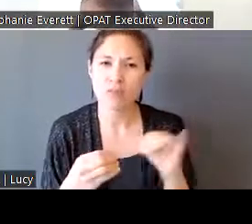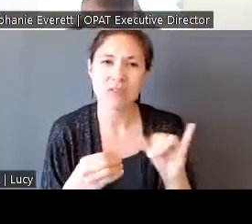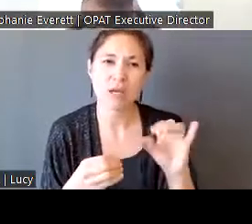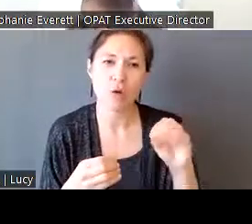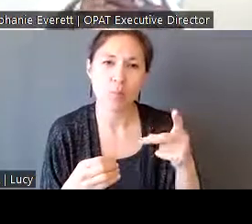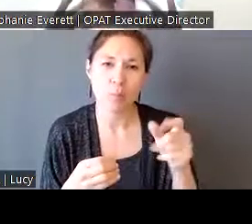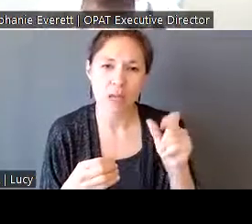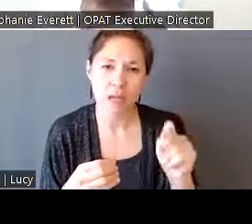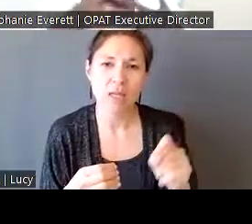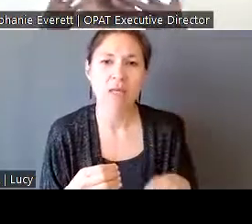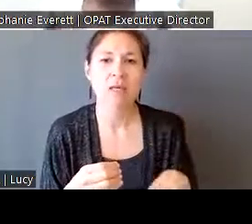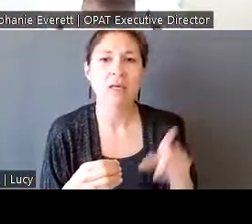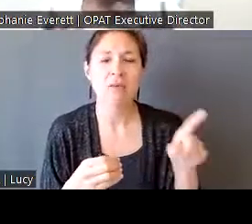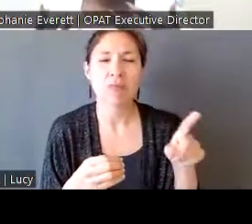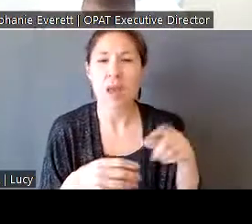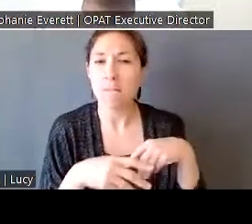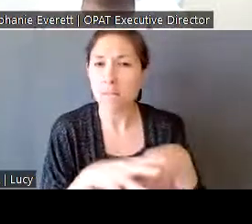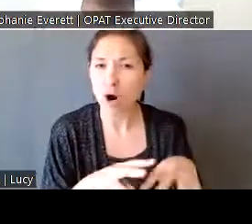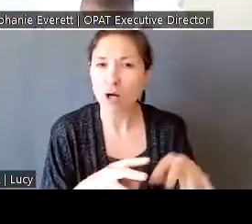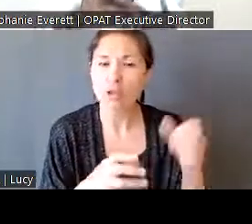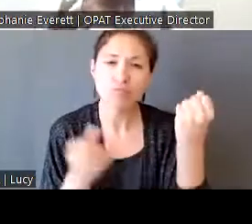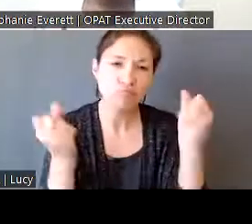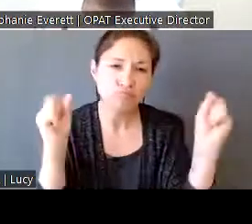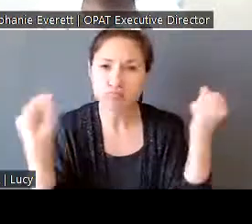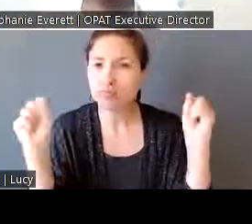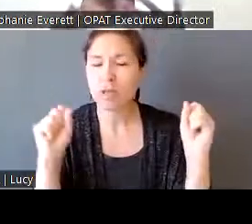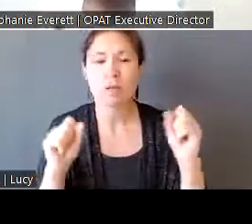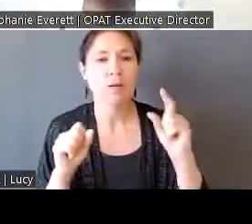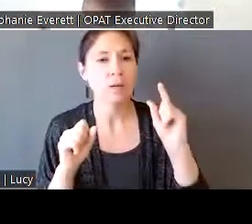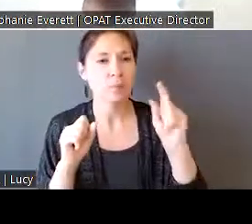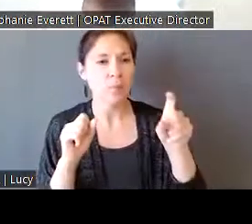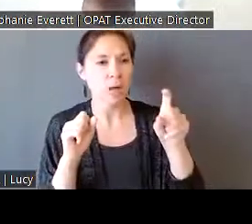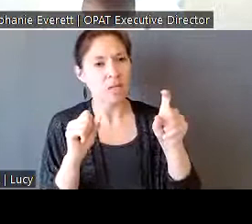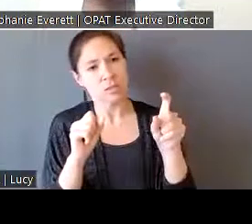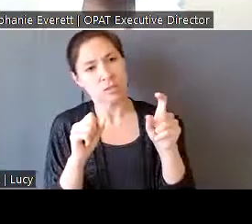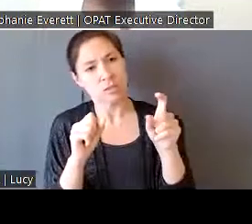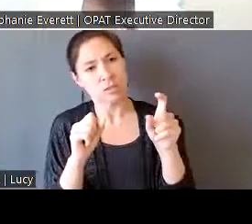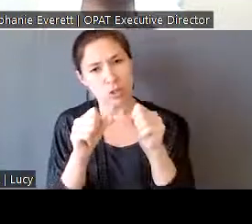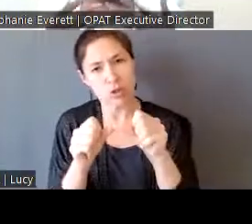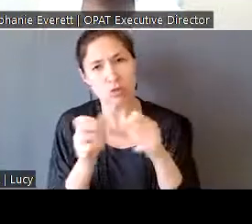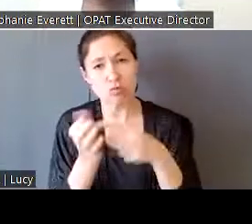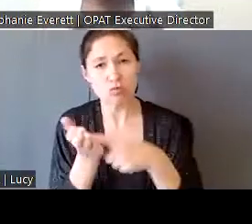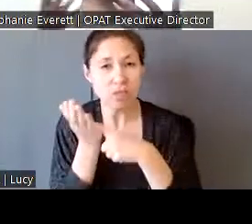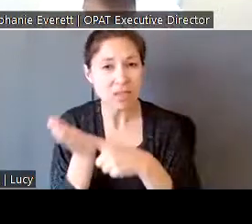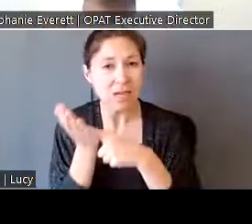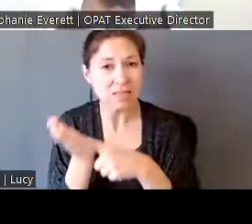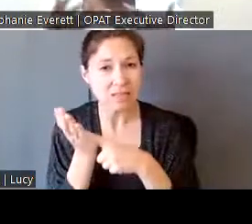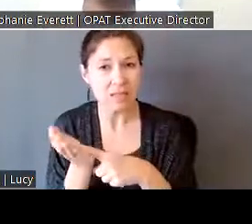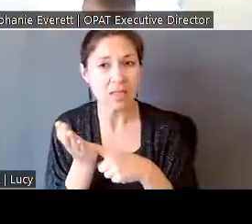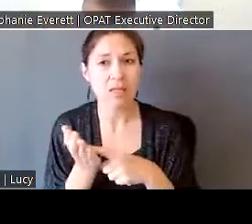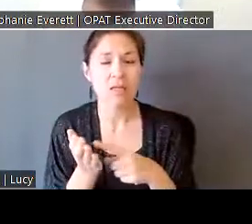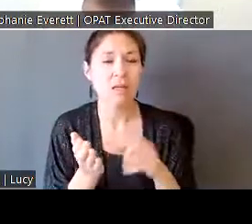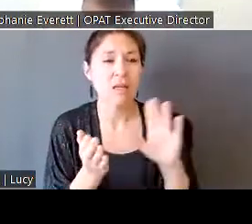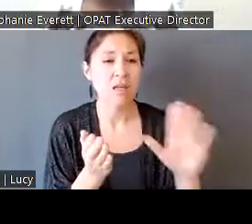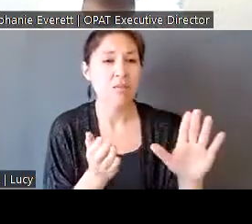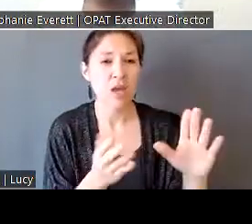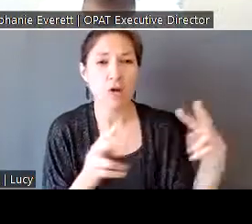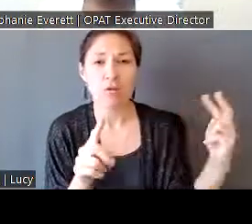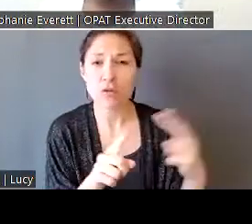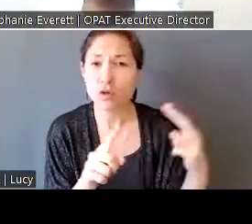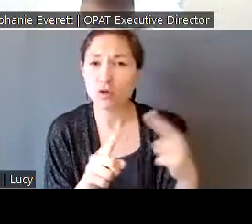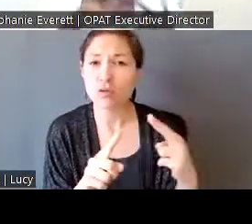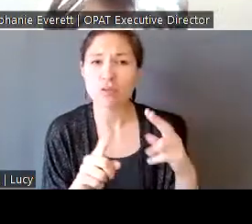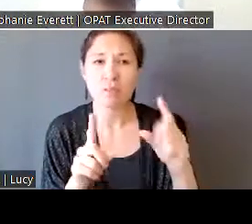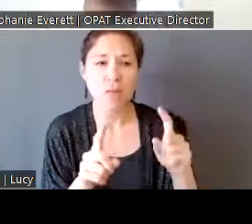policy, to have these continuous conversations. And we want to make sure that we keep elevating their voices as we continuously do this work, and we keep